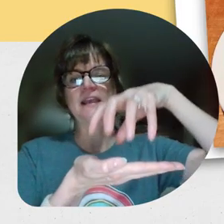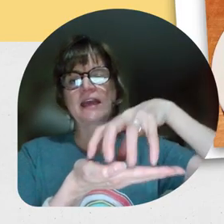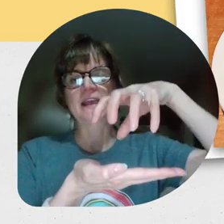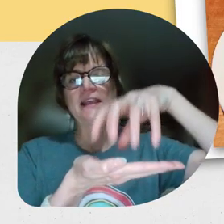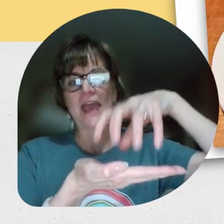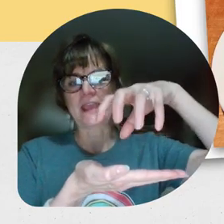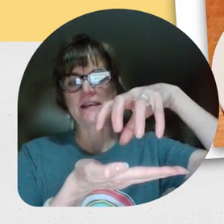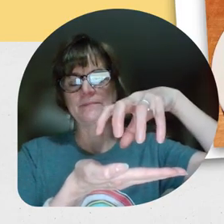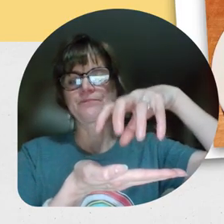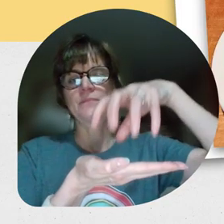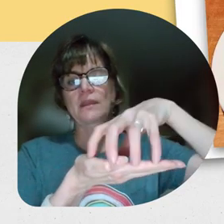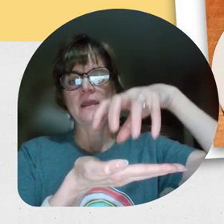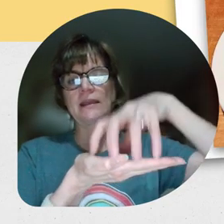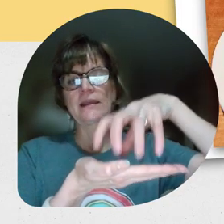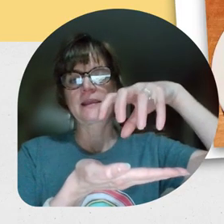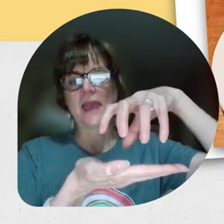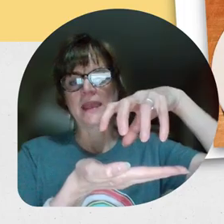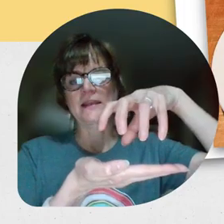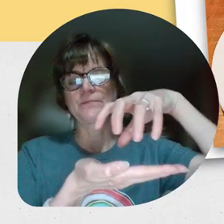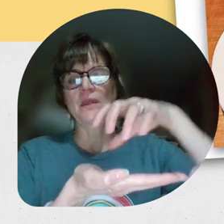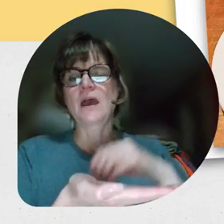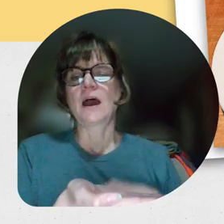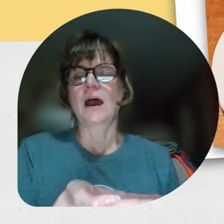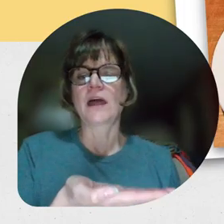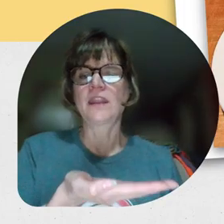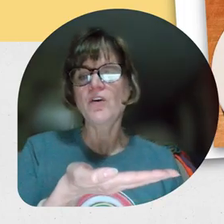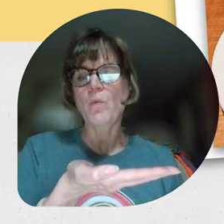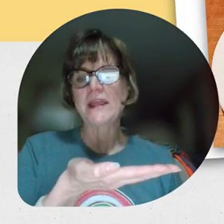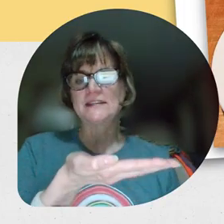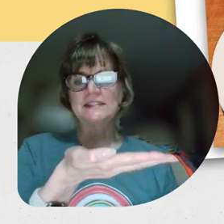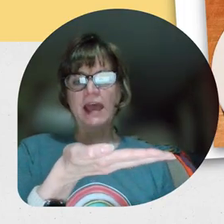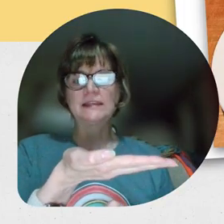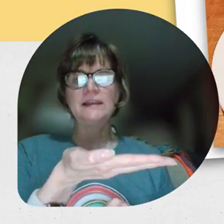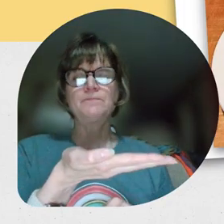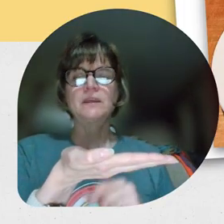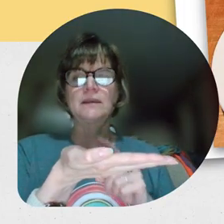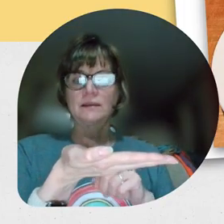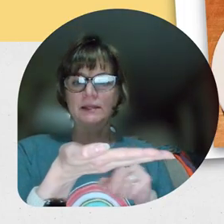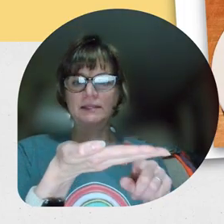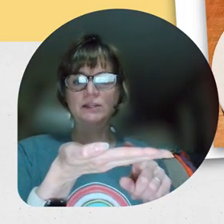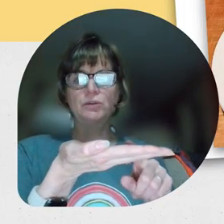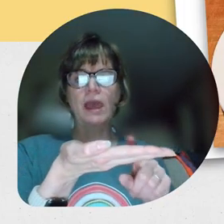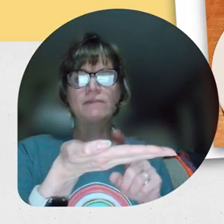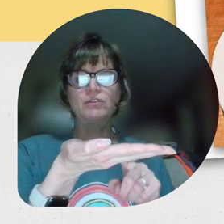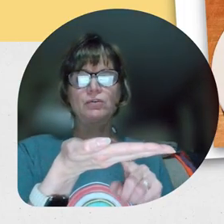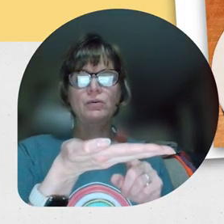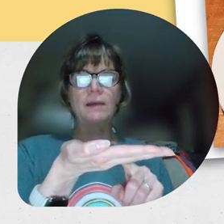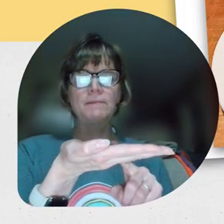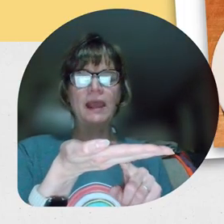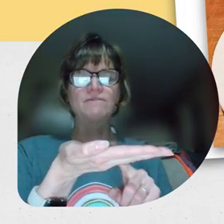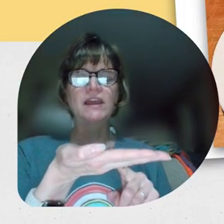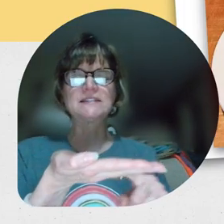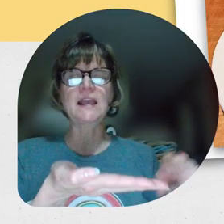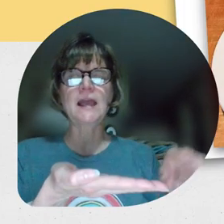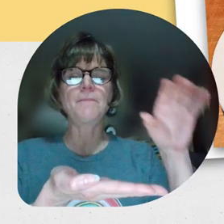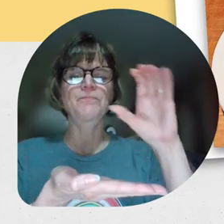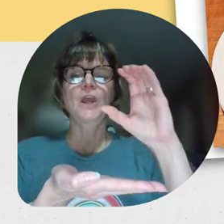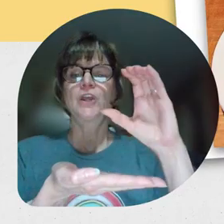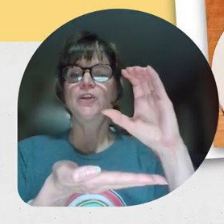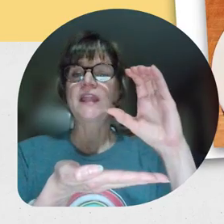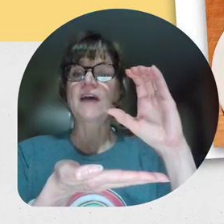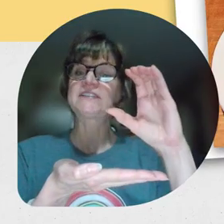rising. Cake, cake. Another way to sign it, continue to have your hand facing